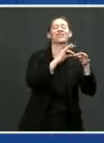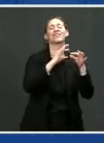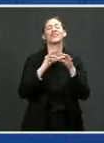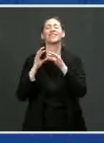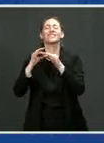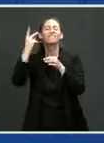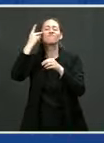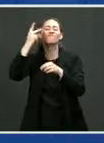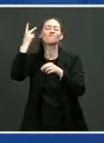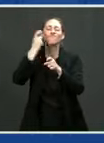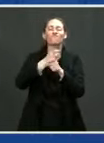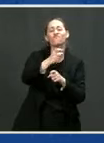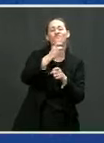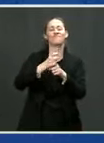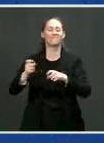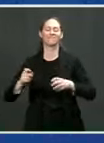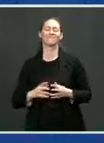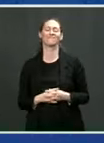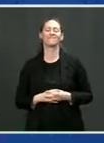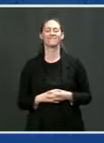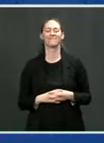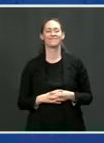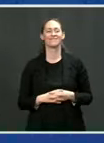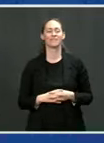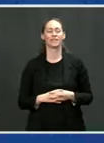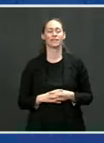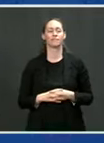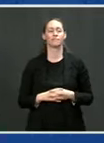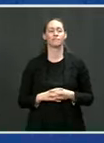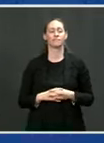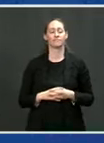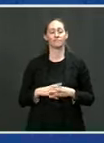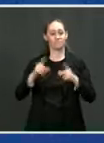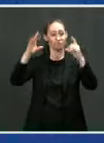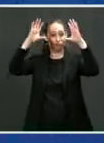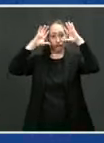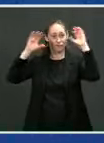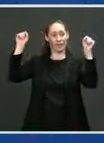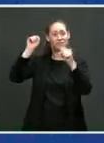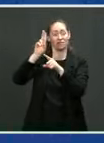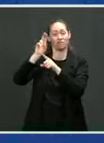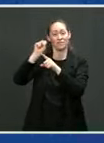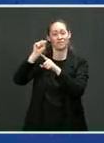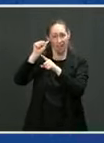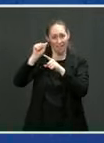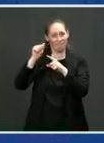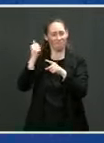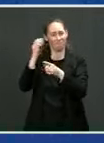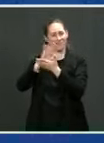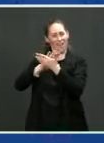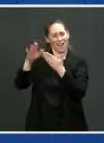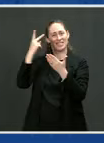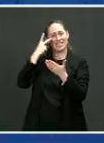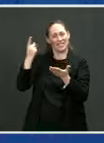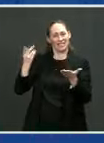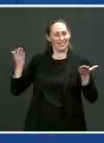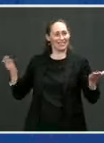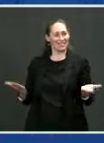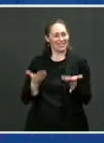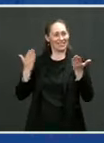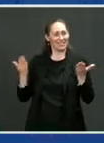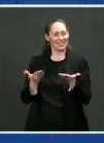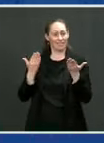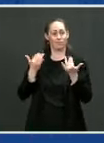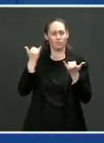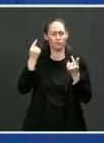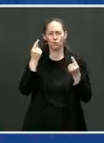Greater compliment has no one had than the President of the United States looking after your toys.